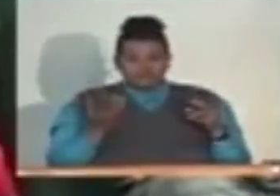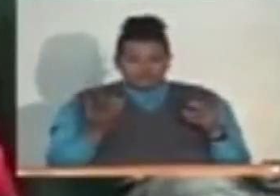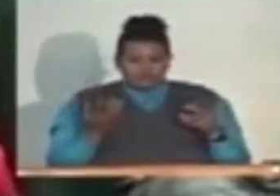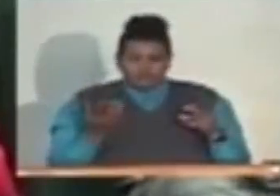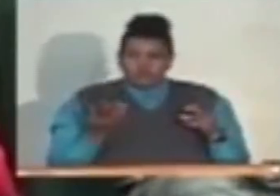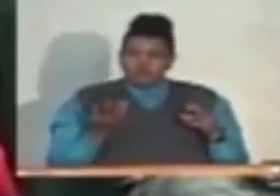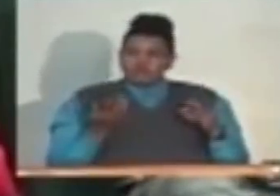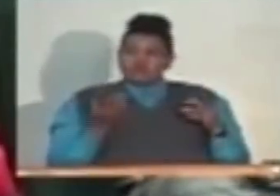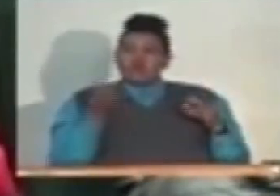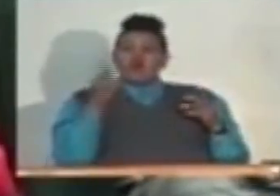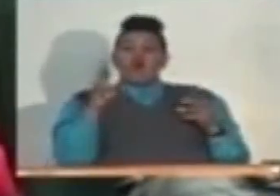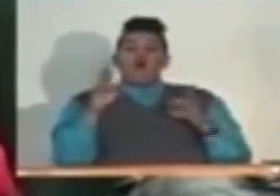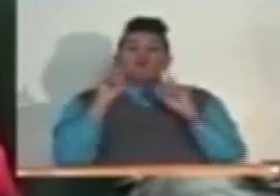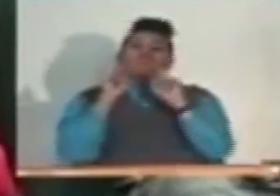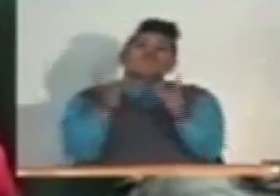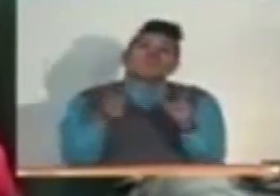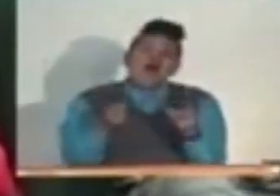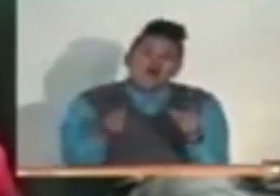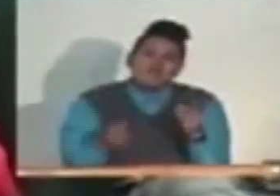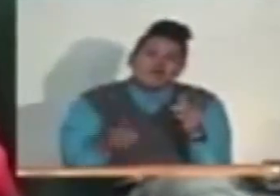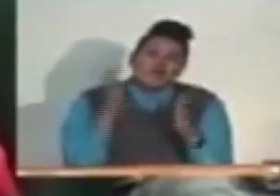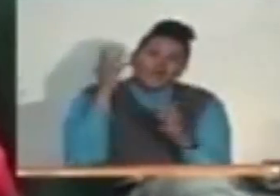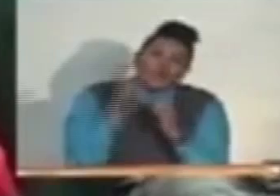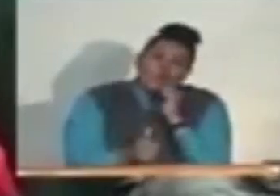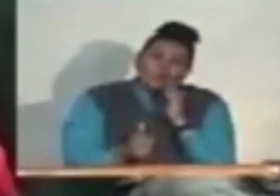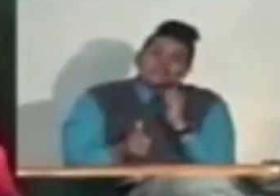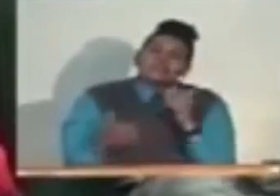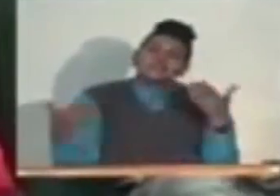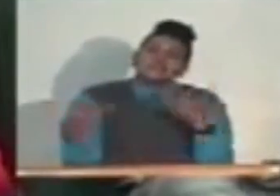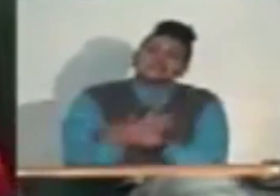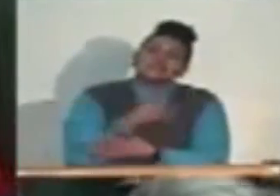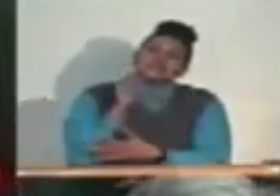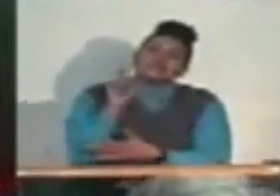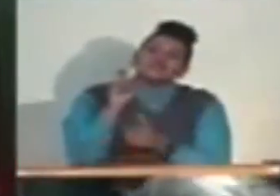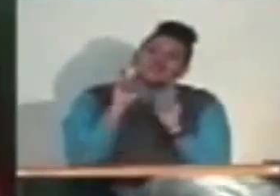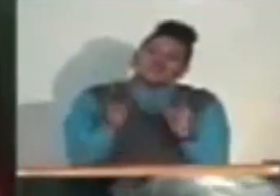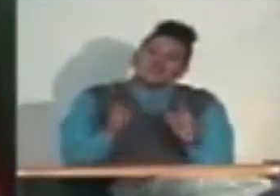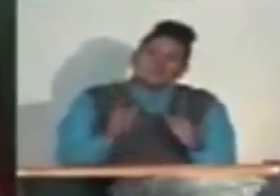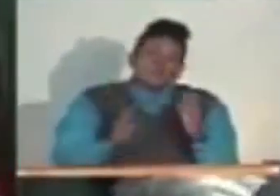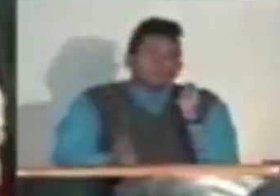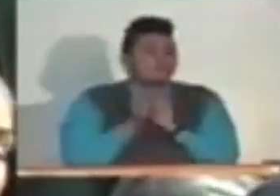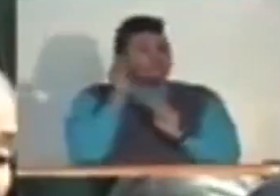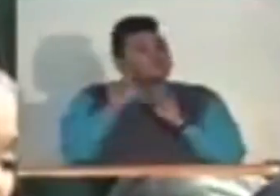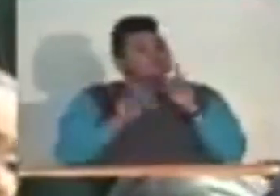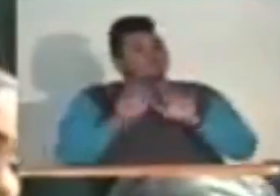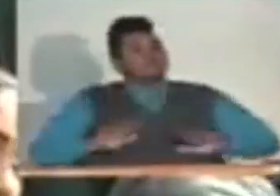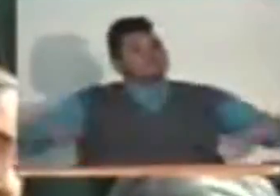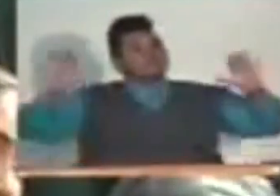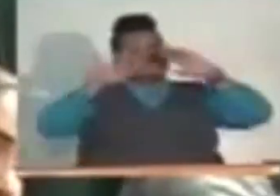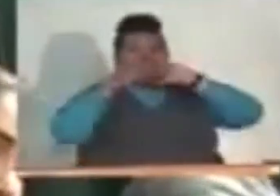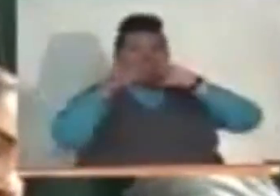by imposing unnecessary hardships on the majority of the people.